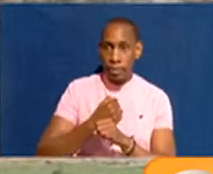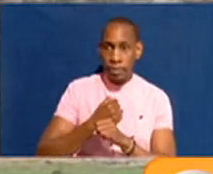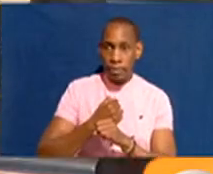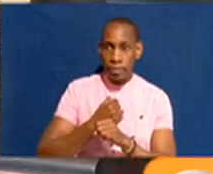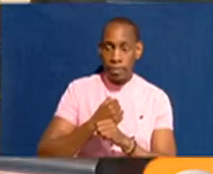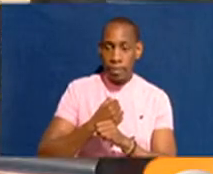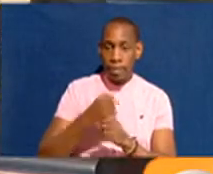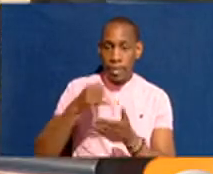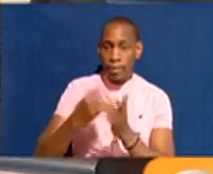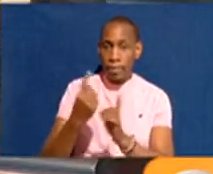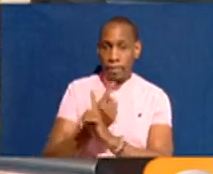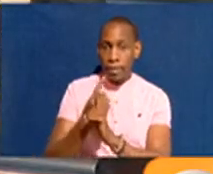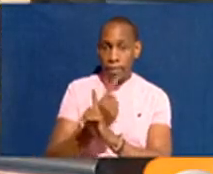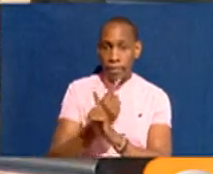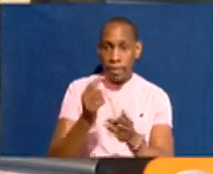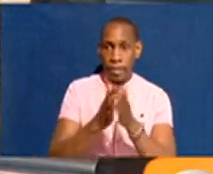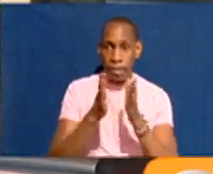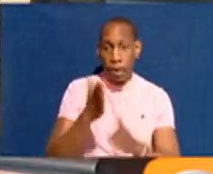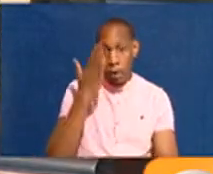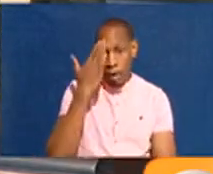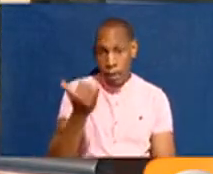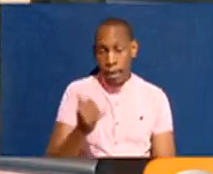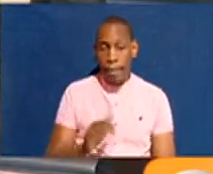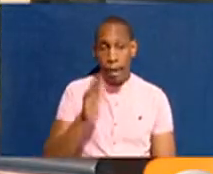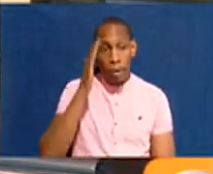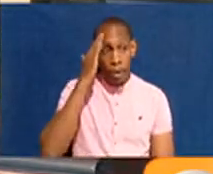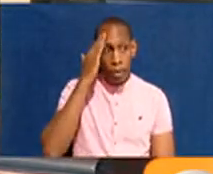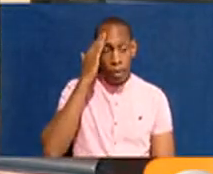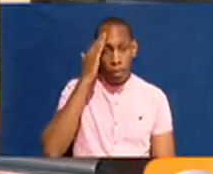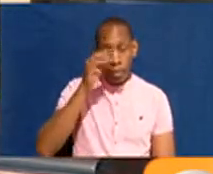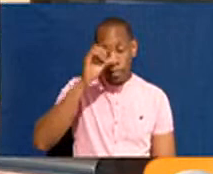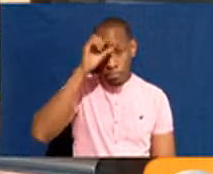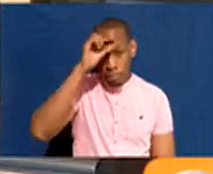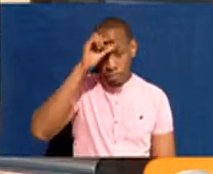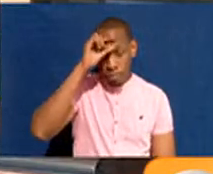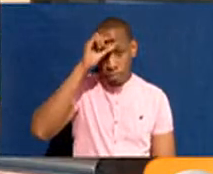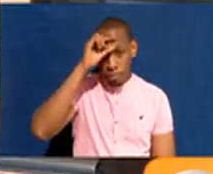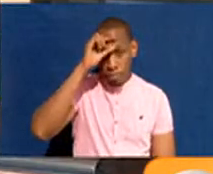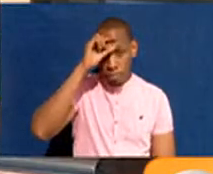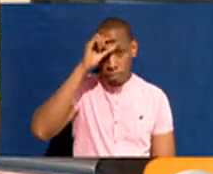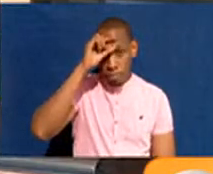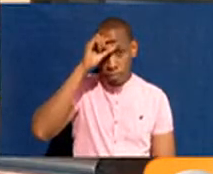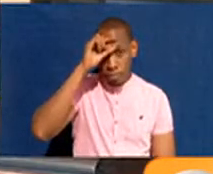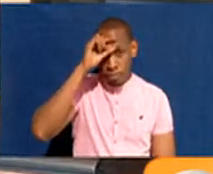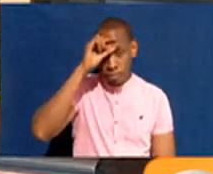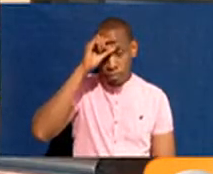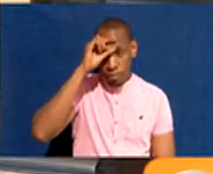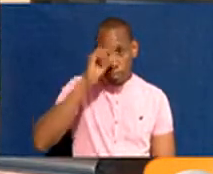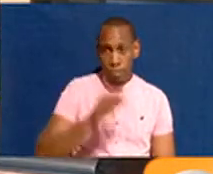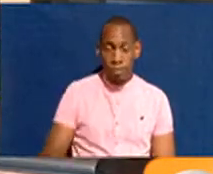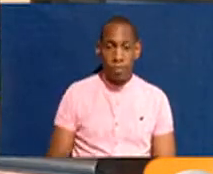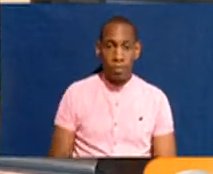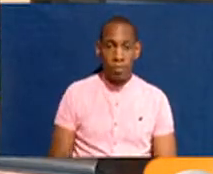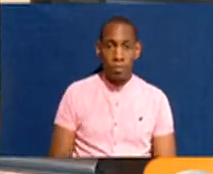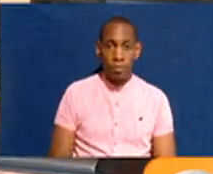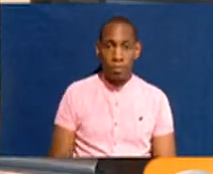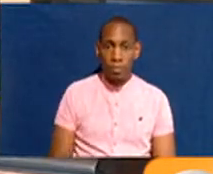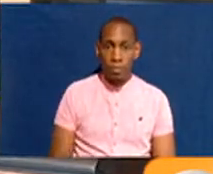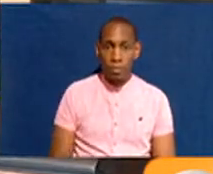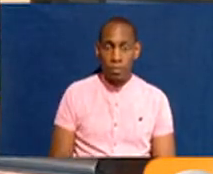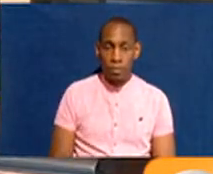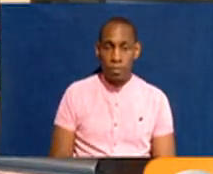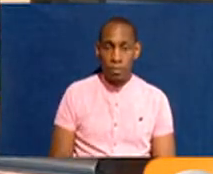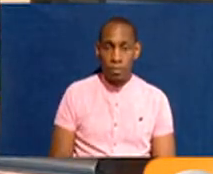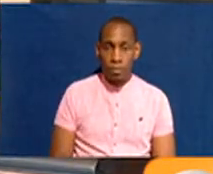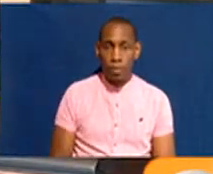different stakeholders because, you know the government, there are many other issues